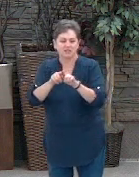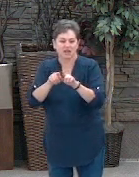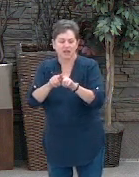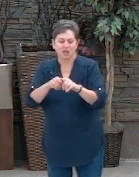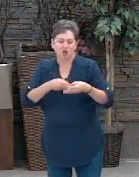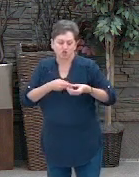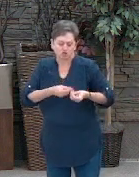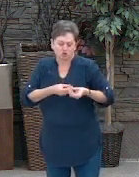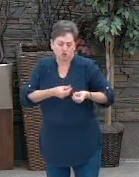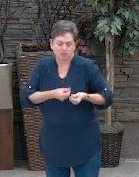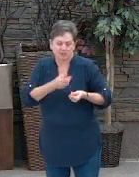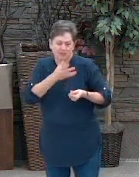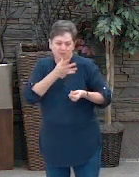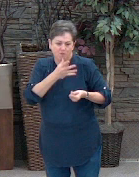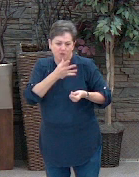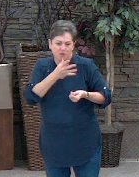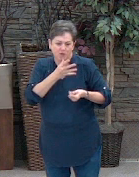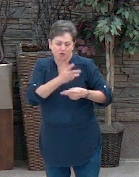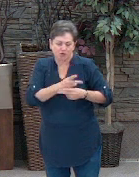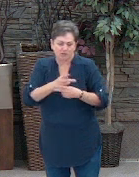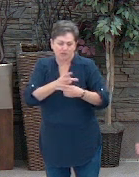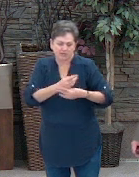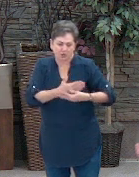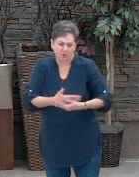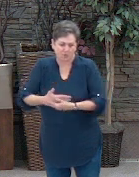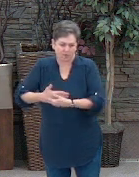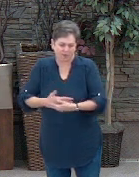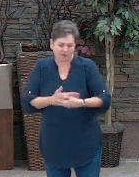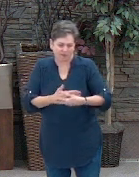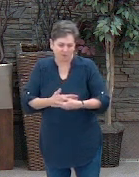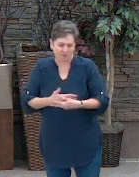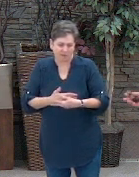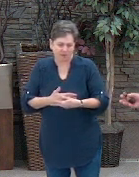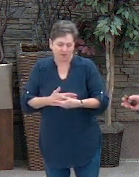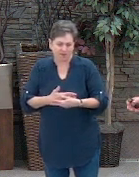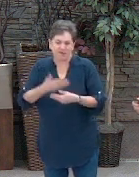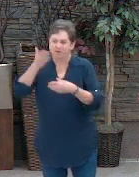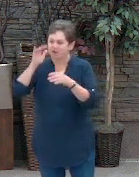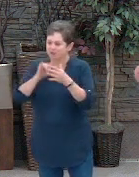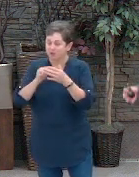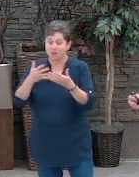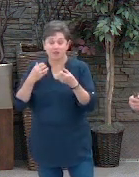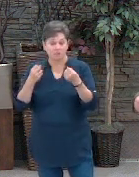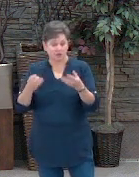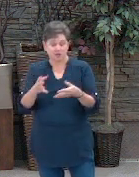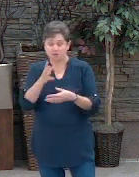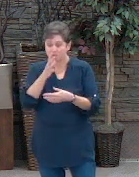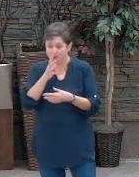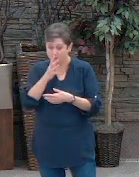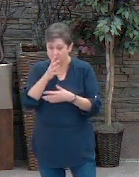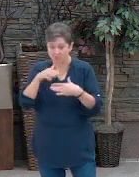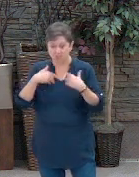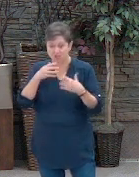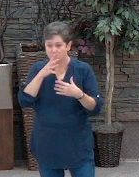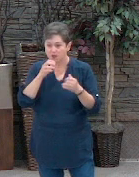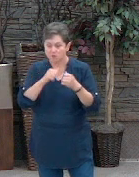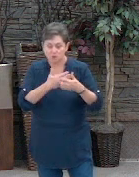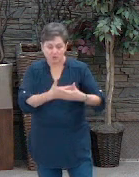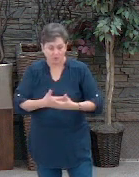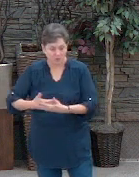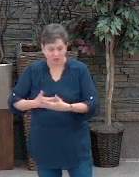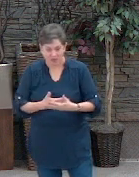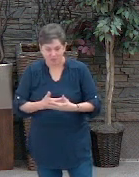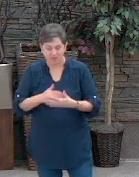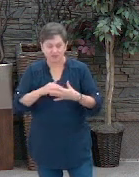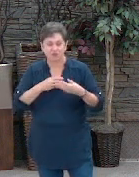is a nursing mother with her child. And we've got a number of moms with little ones that